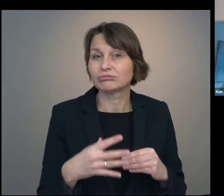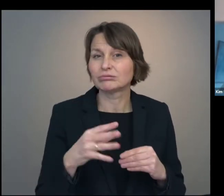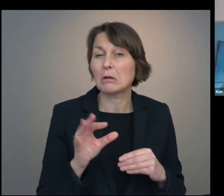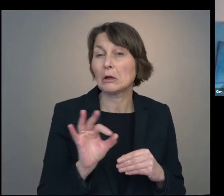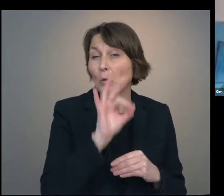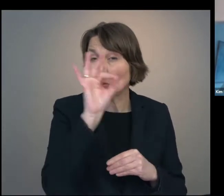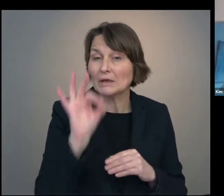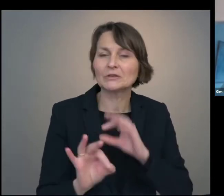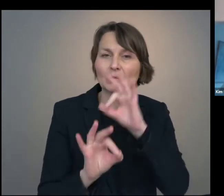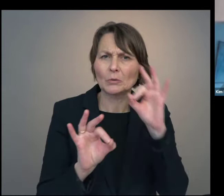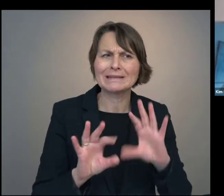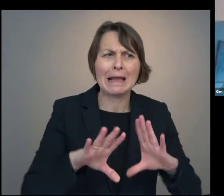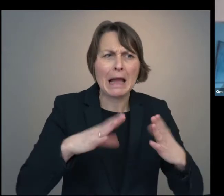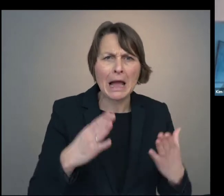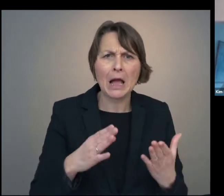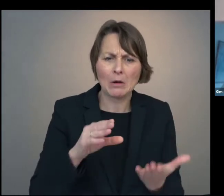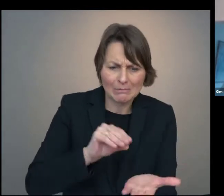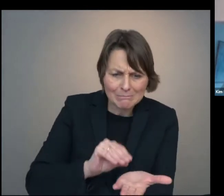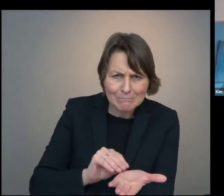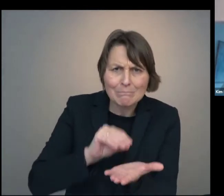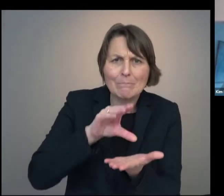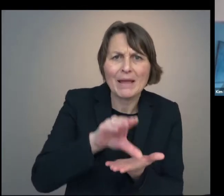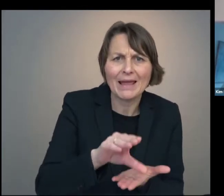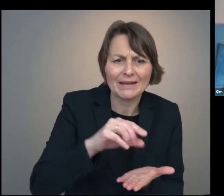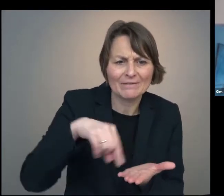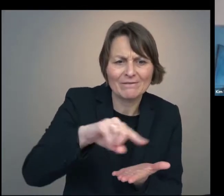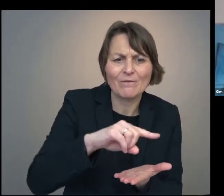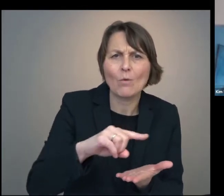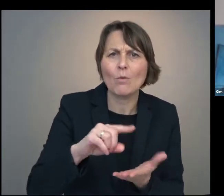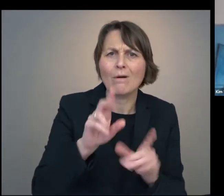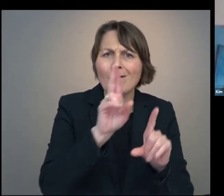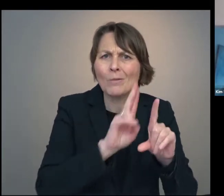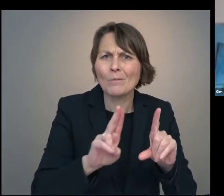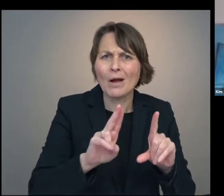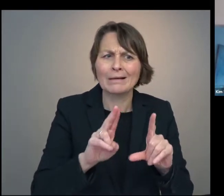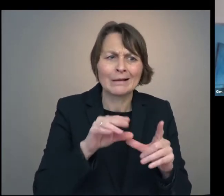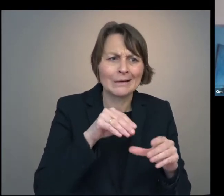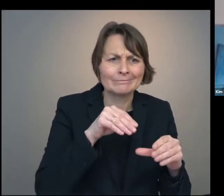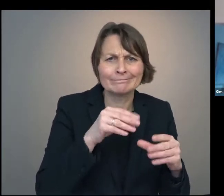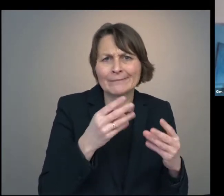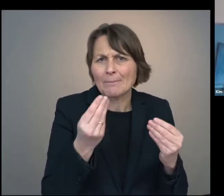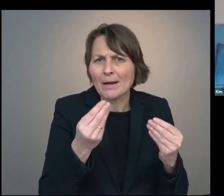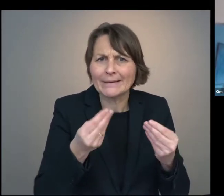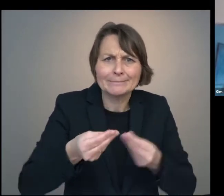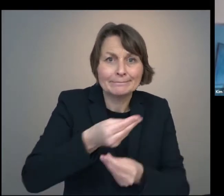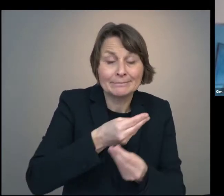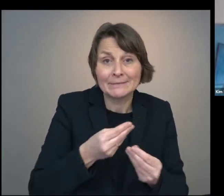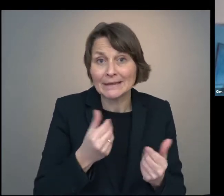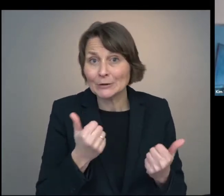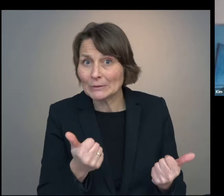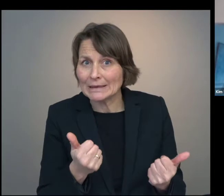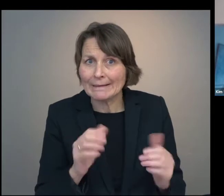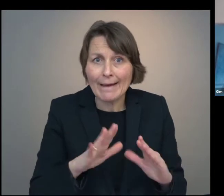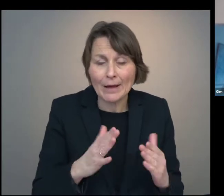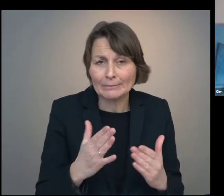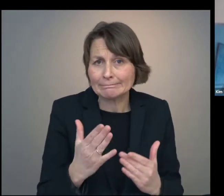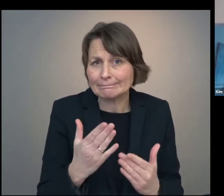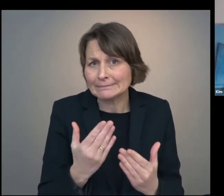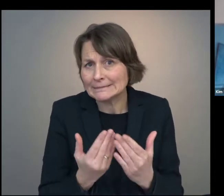the funding of Umbraco, it could be good to explore how it's funded a bit, if that's